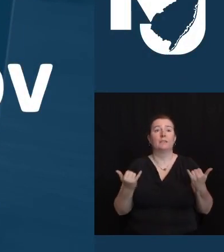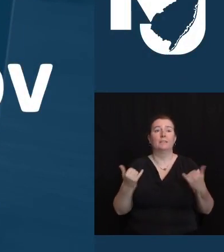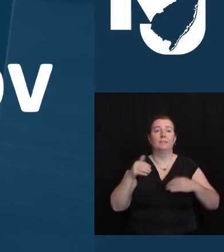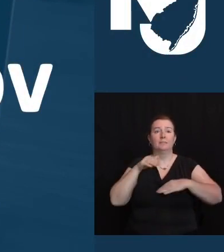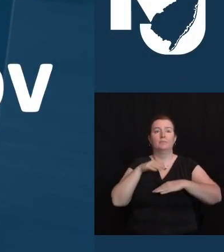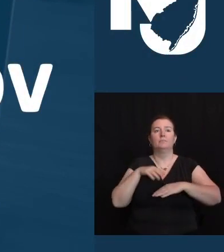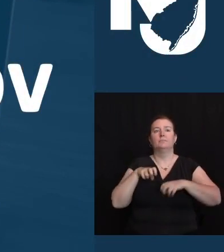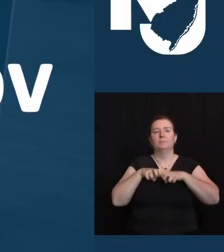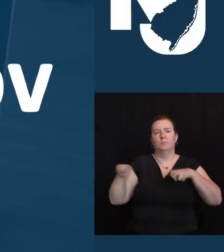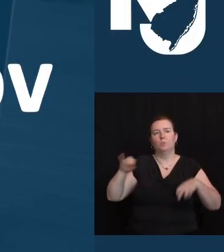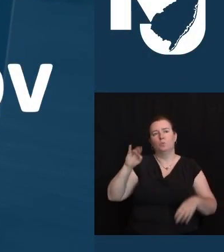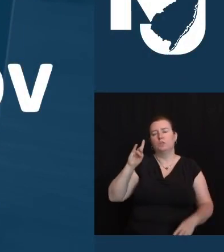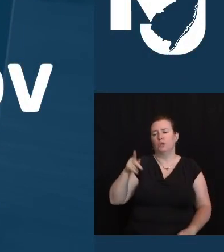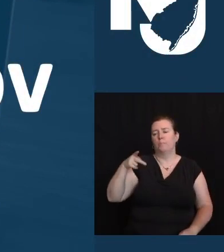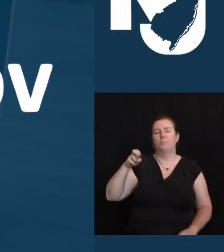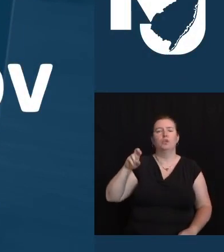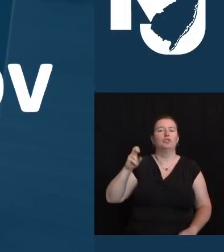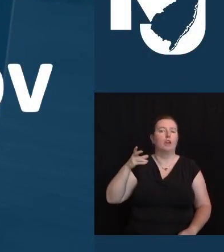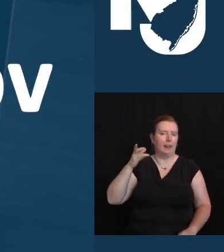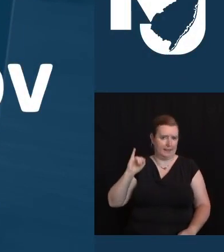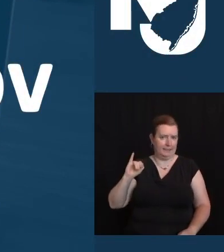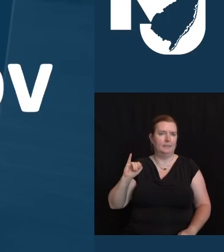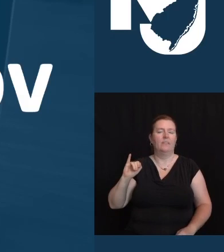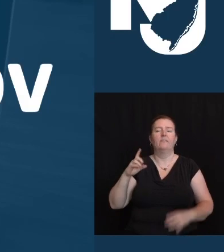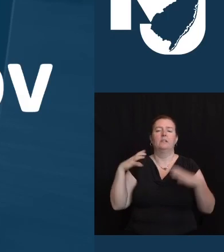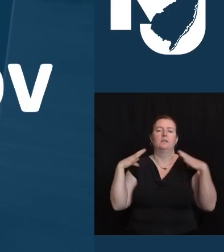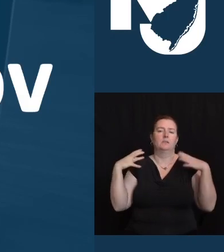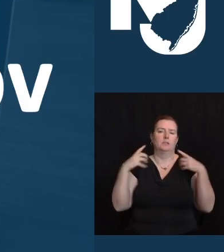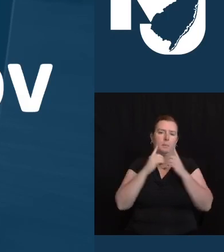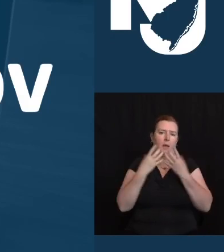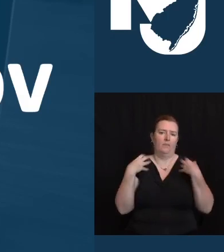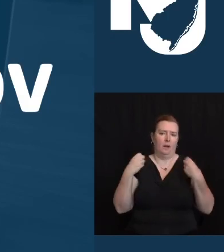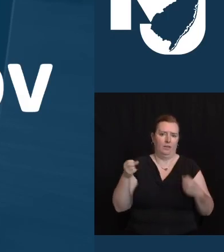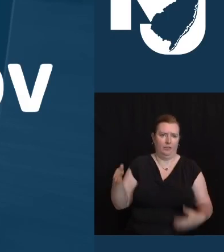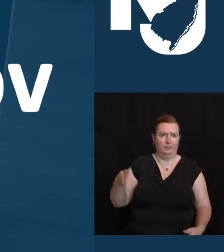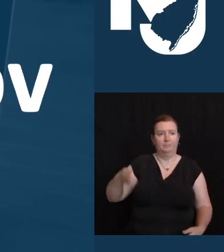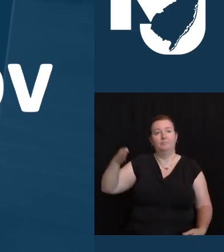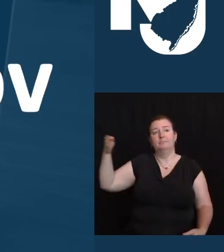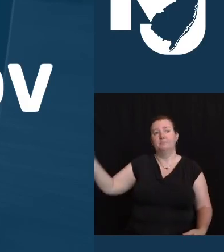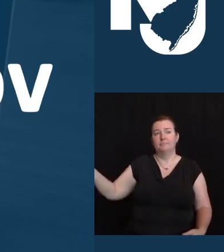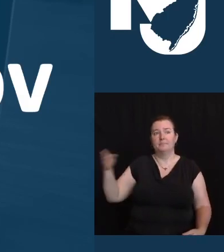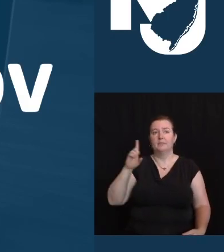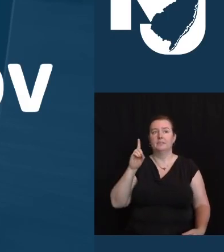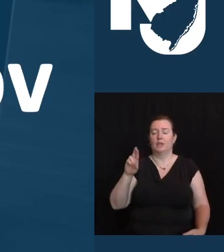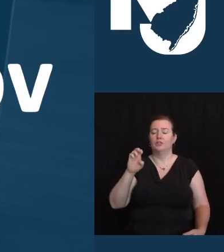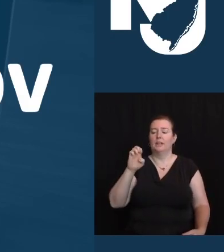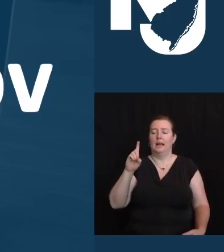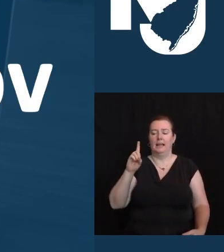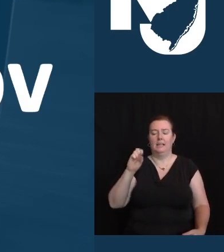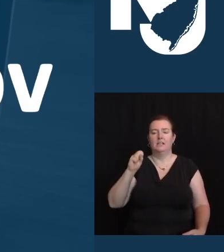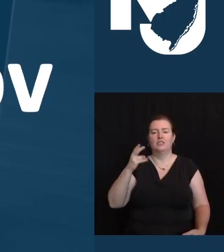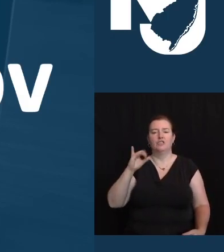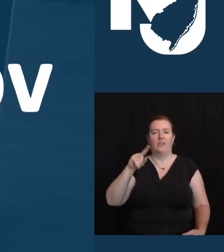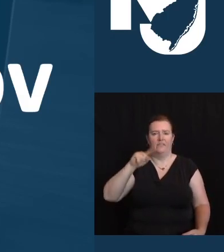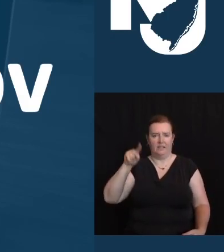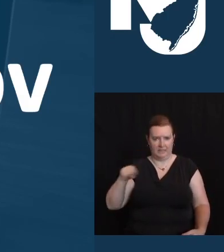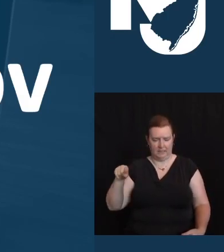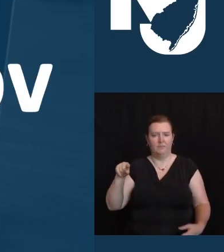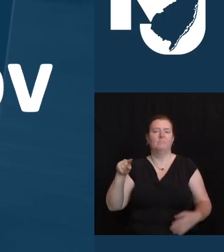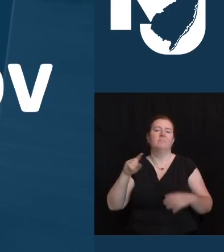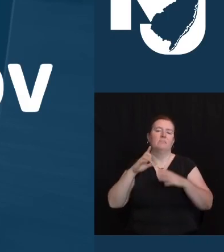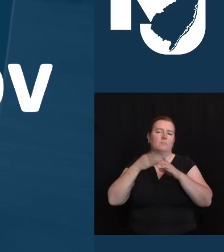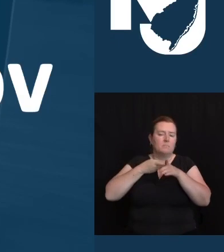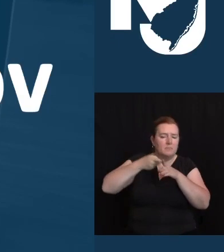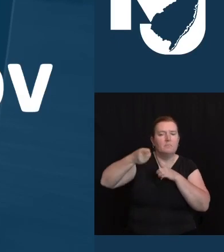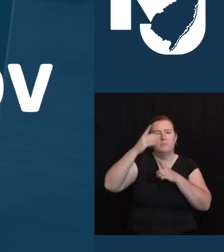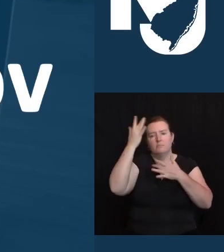the Department of Health's Communicable Disease Service Medical Director, another familiar face, Dr. Ed Lifshitz. Great to have you both. To my far